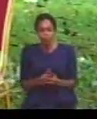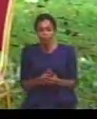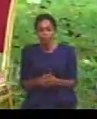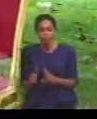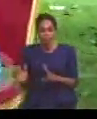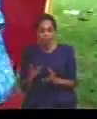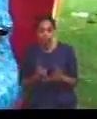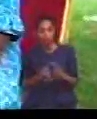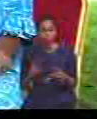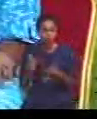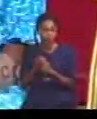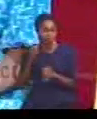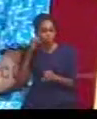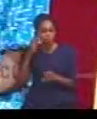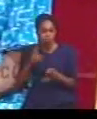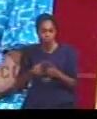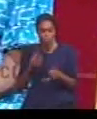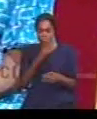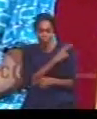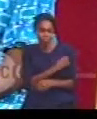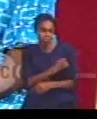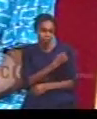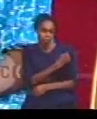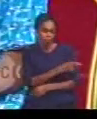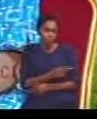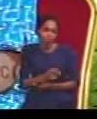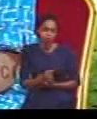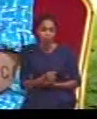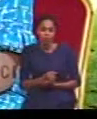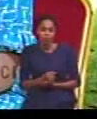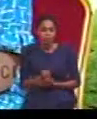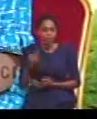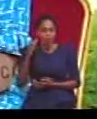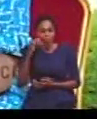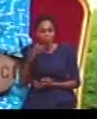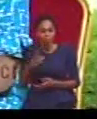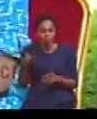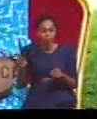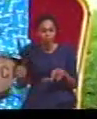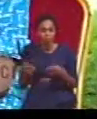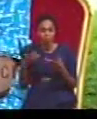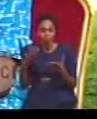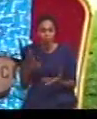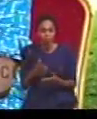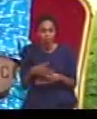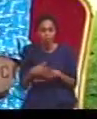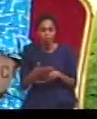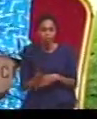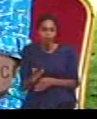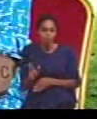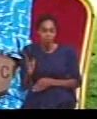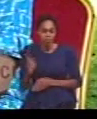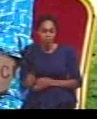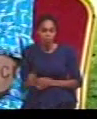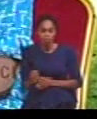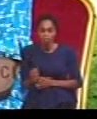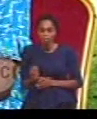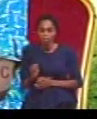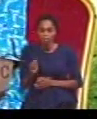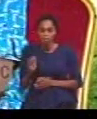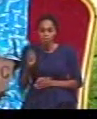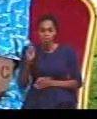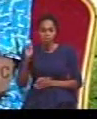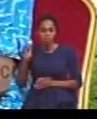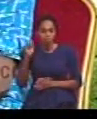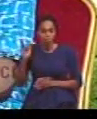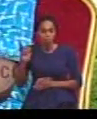hospital before the GCK Bori crusade. She went there after hearing the testimony from a brother about